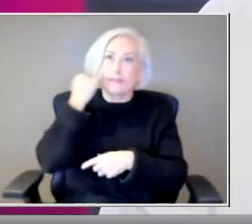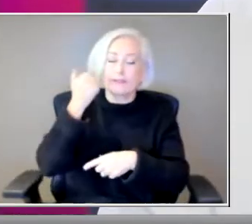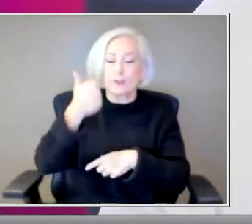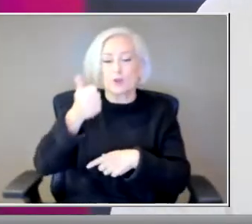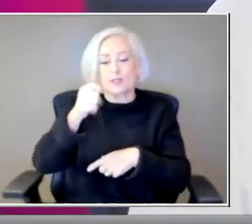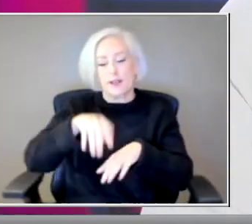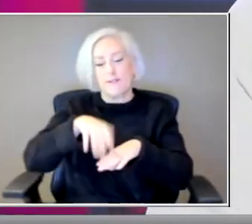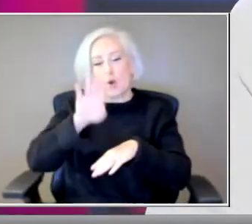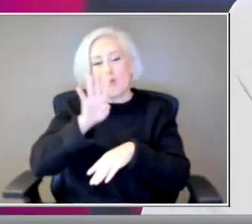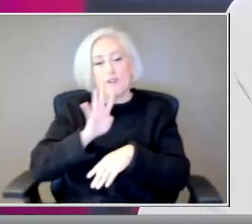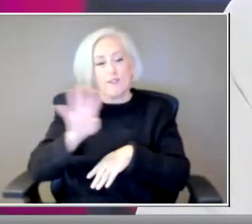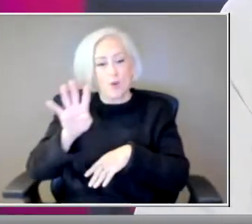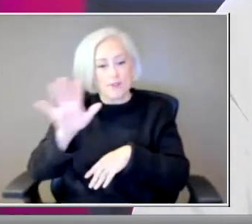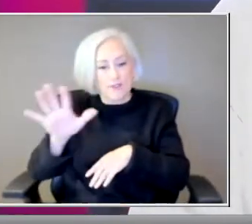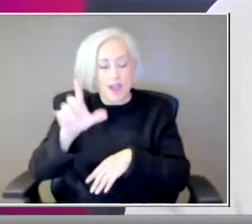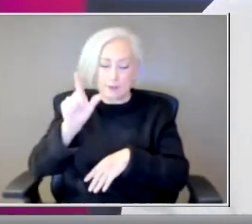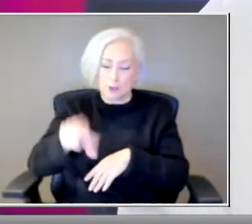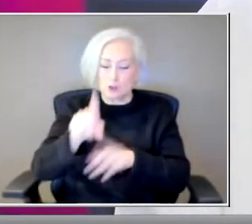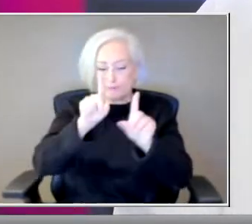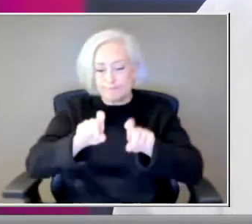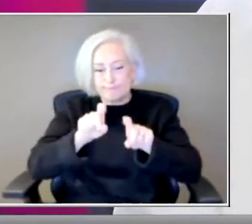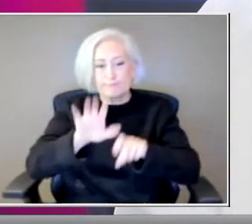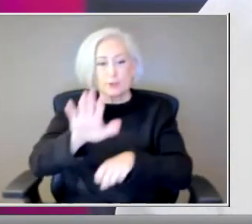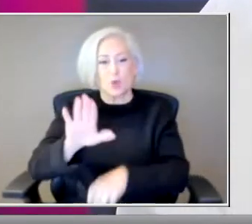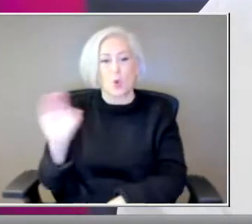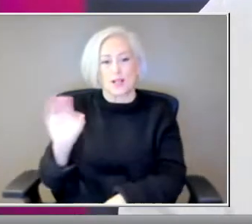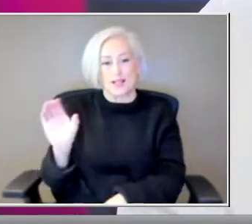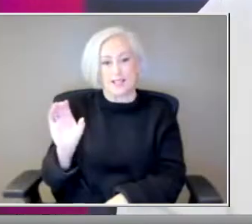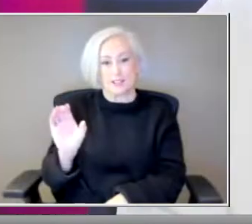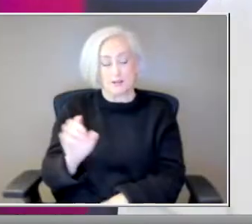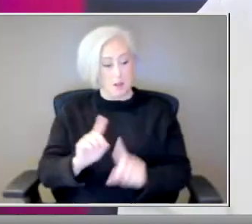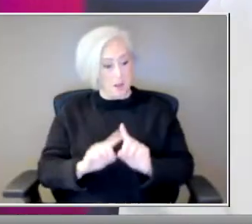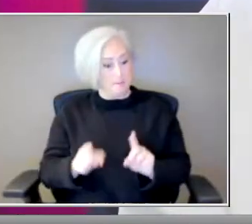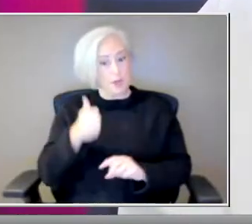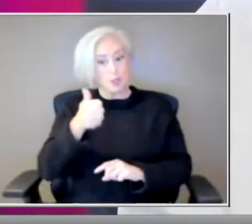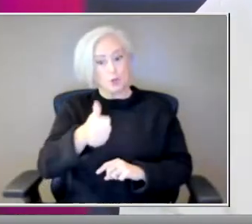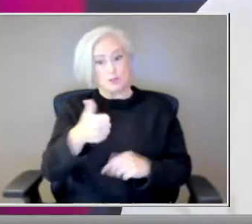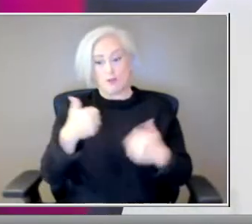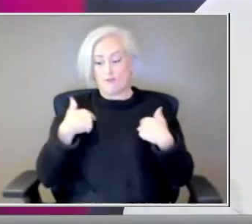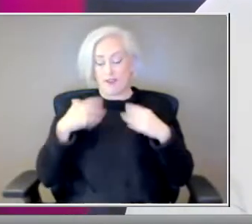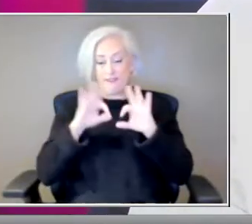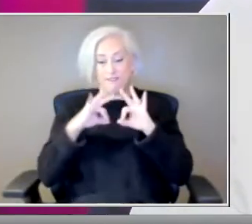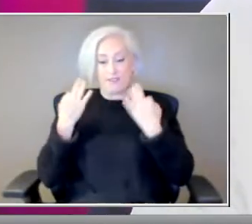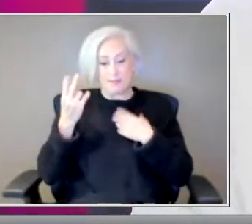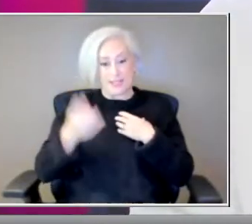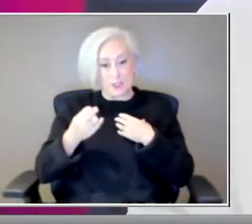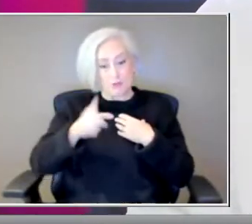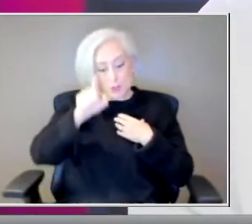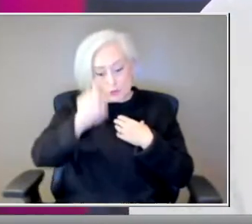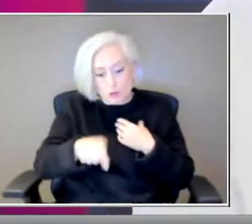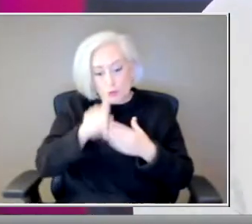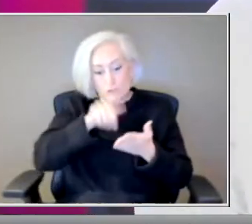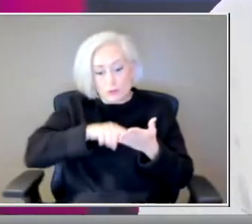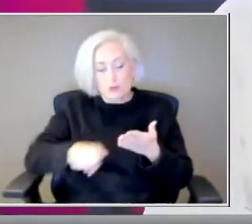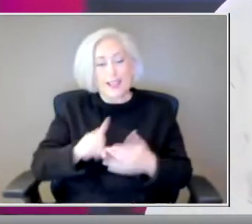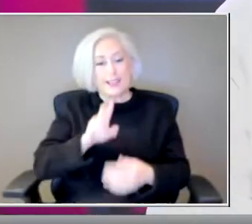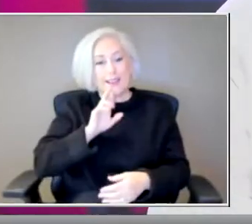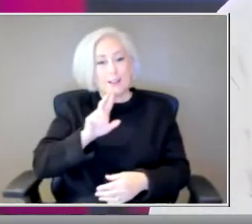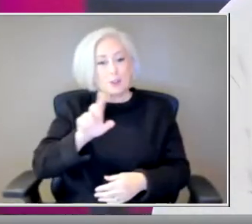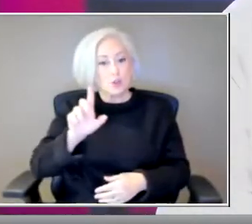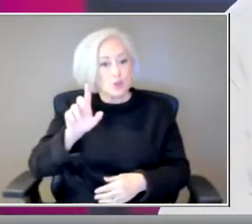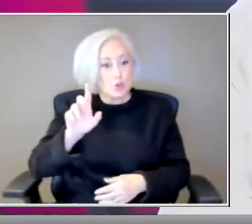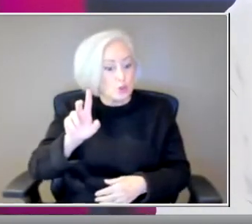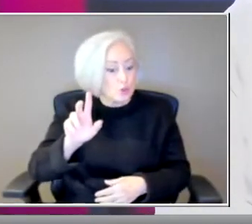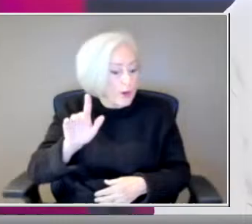a family history, probably it should be at 25 or 20 when we should be checking the cholesterol, getting treated for that. I don't